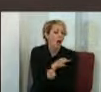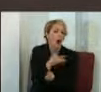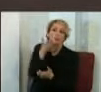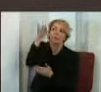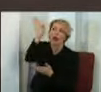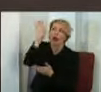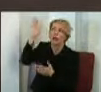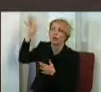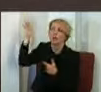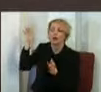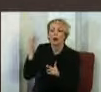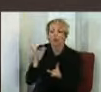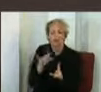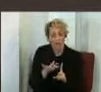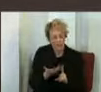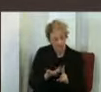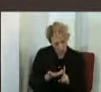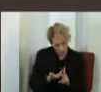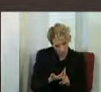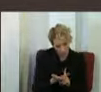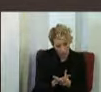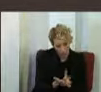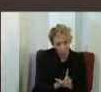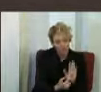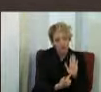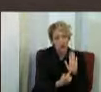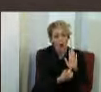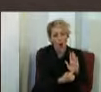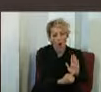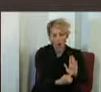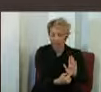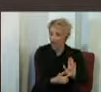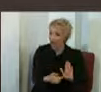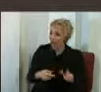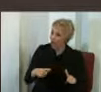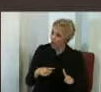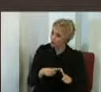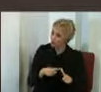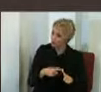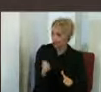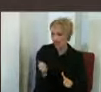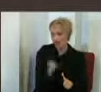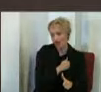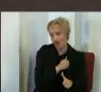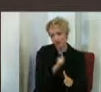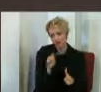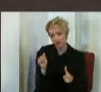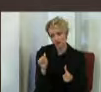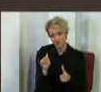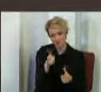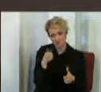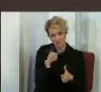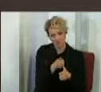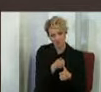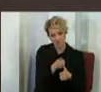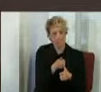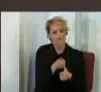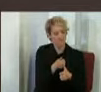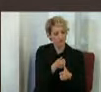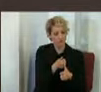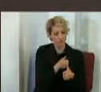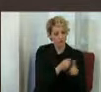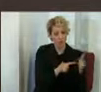God. This love of God, love of self, and love that was being transformed